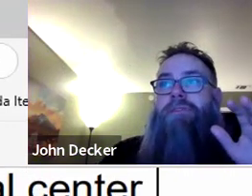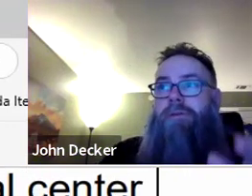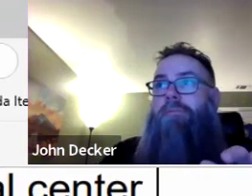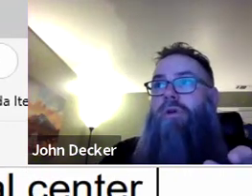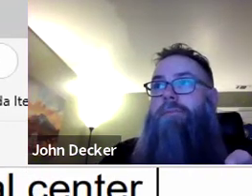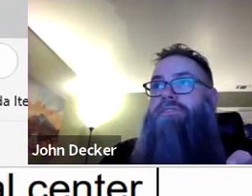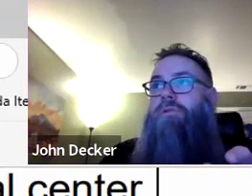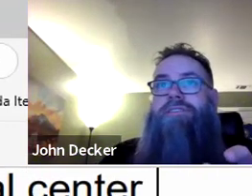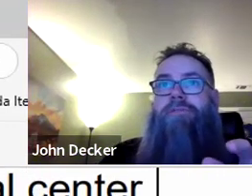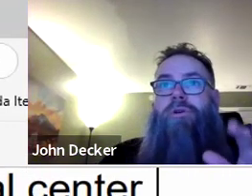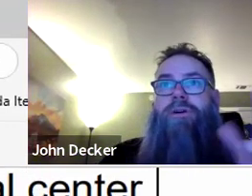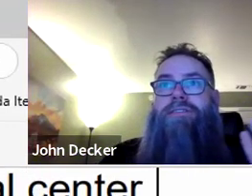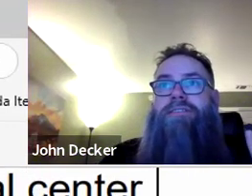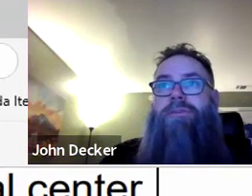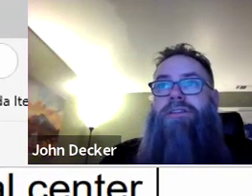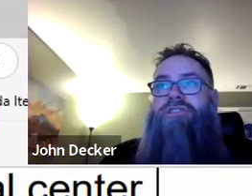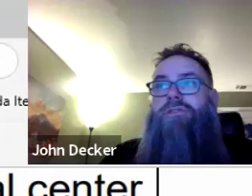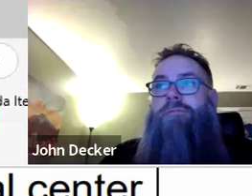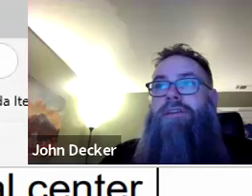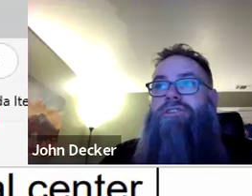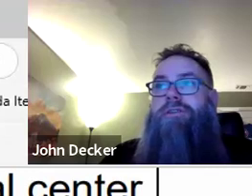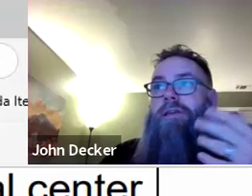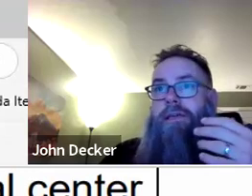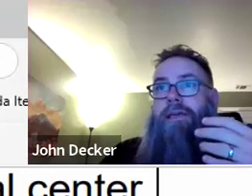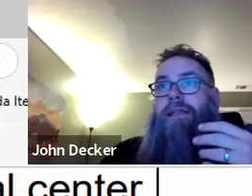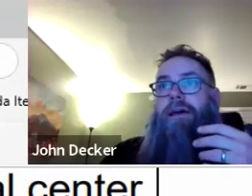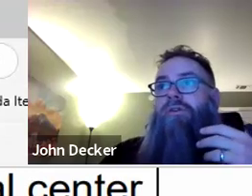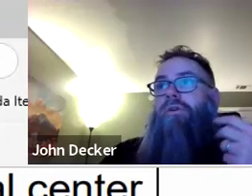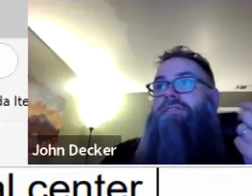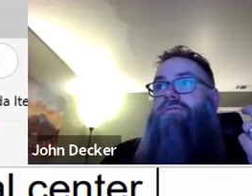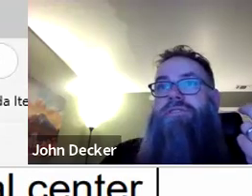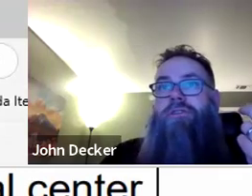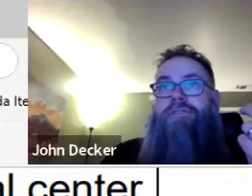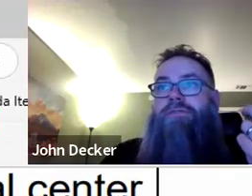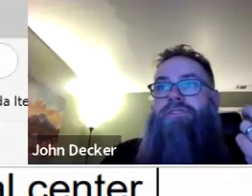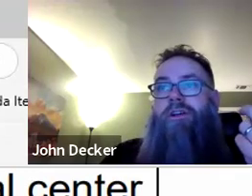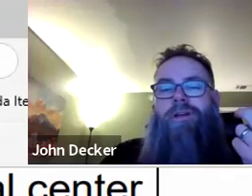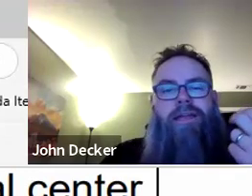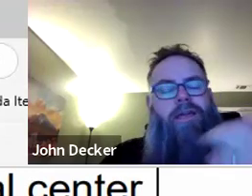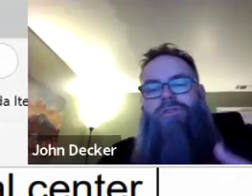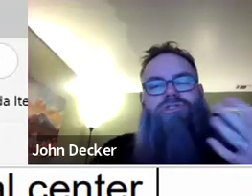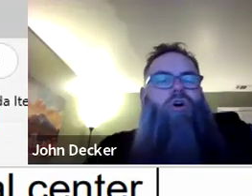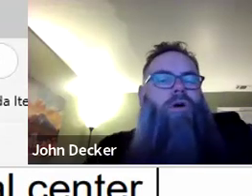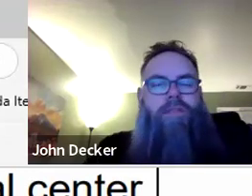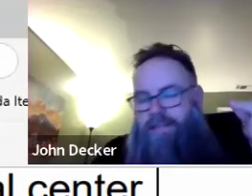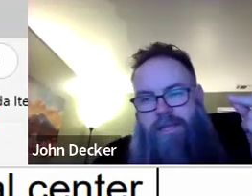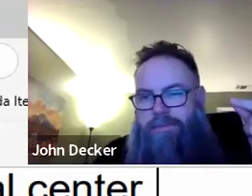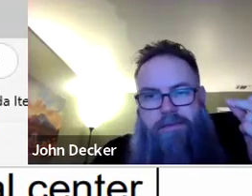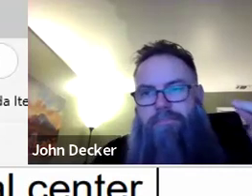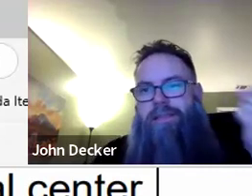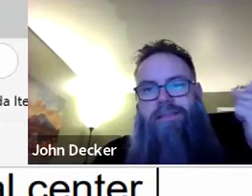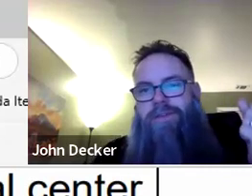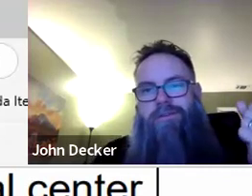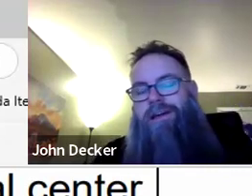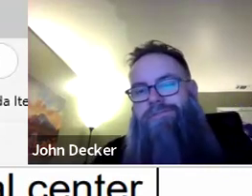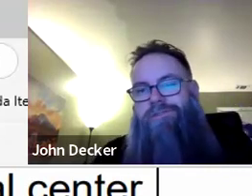Applicants that have the minimum requirements will receive a request to submit additional information in accordance with the service that which they are applying. There's no one that's going to